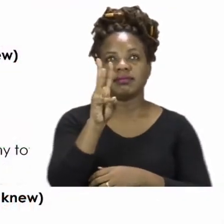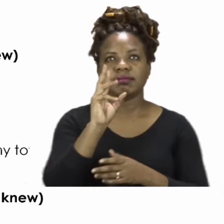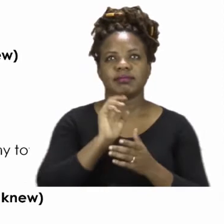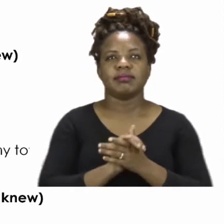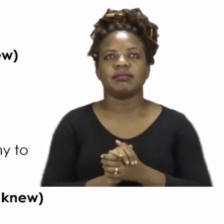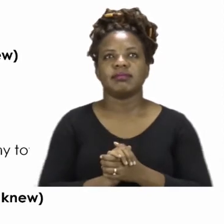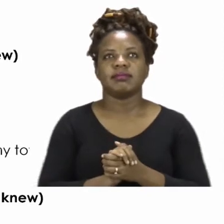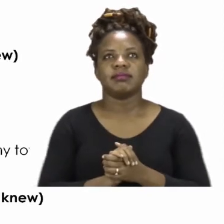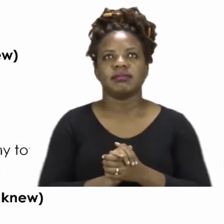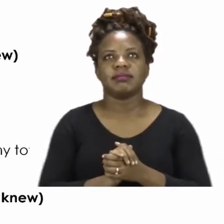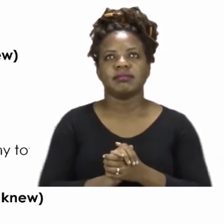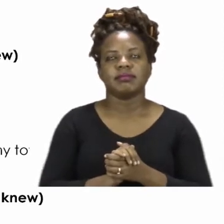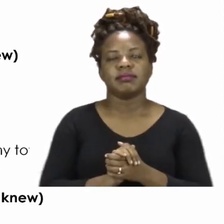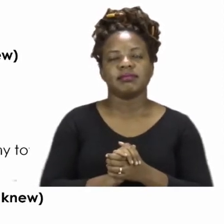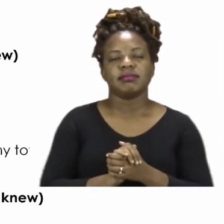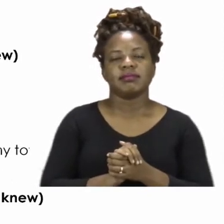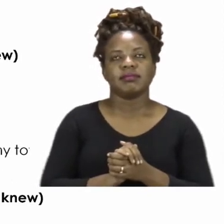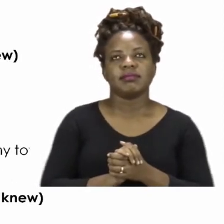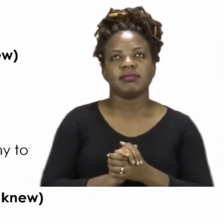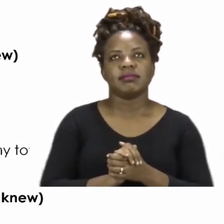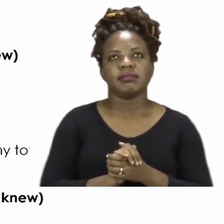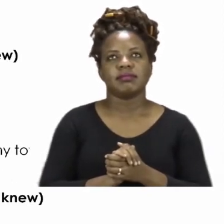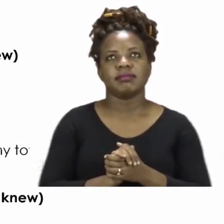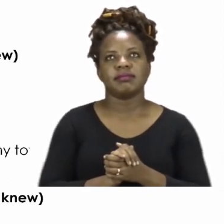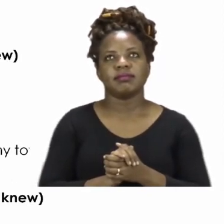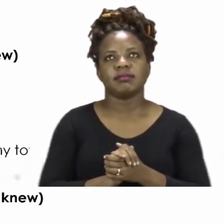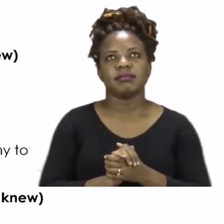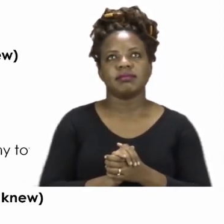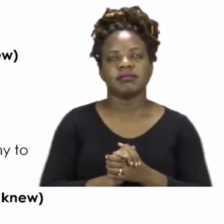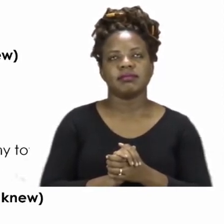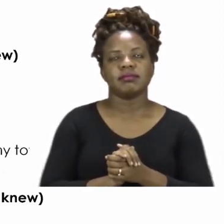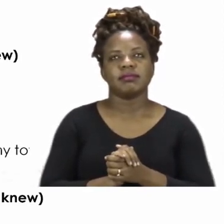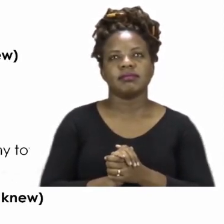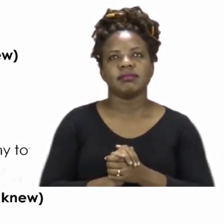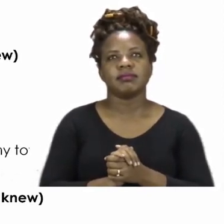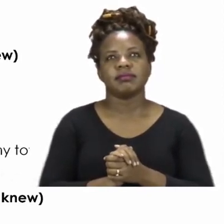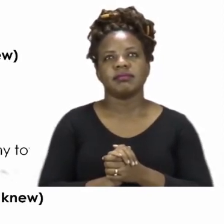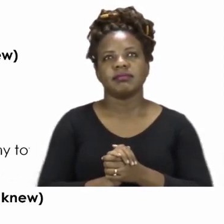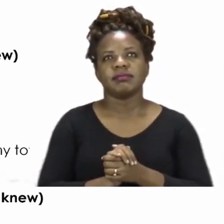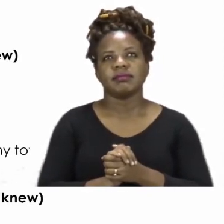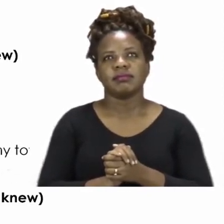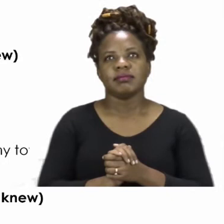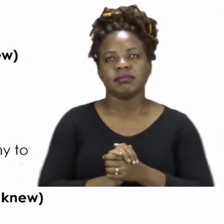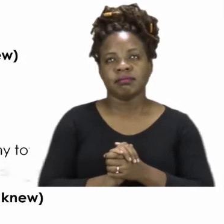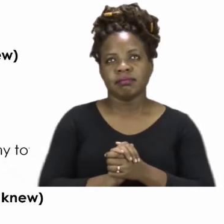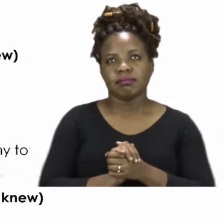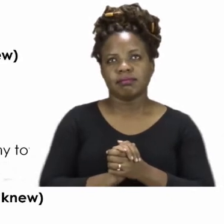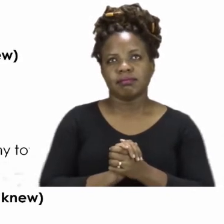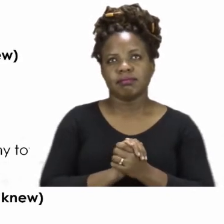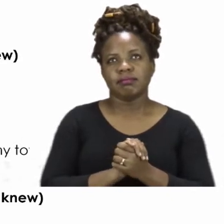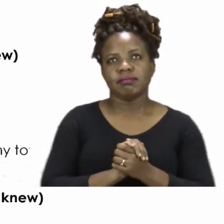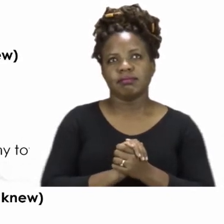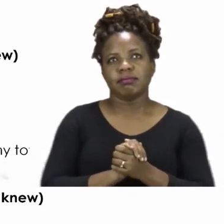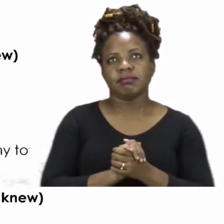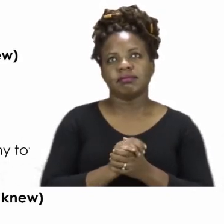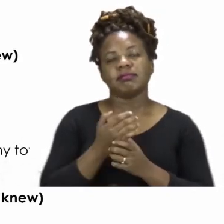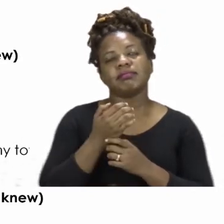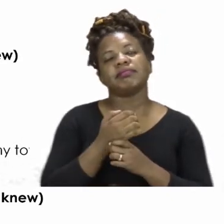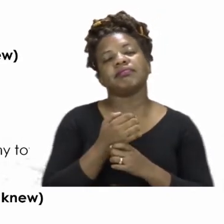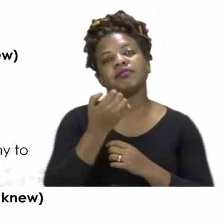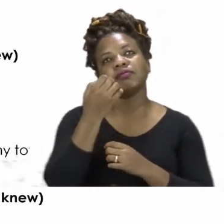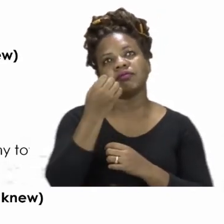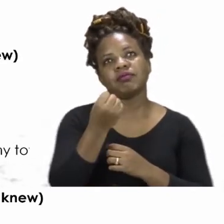page 26, we are now going to be doing diphthongs. Now, diphthongs are when two words that